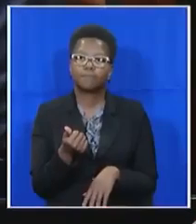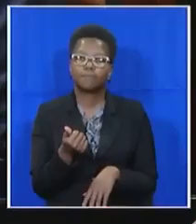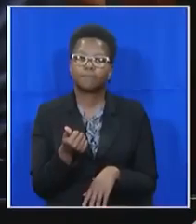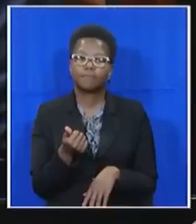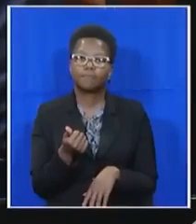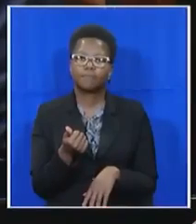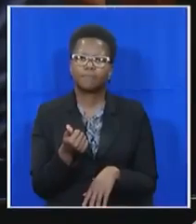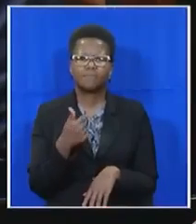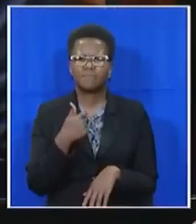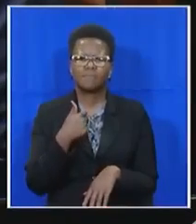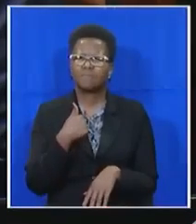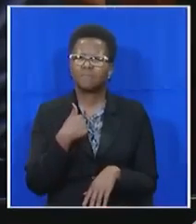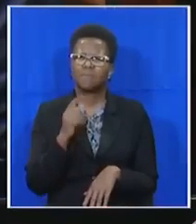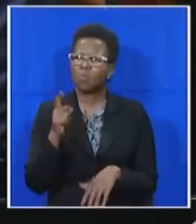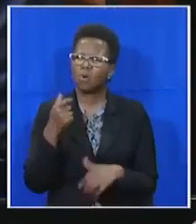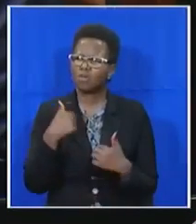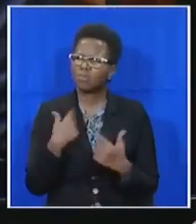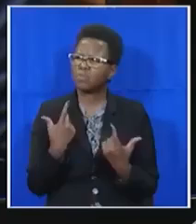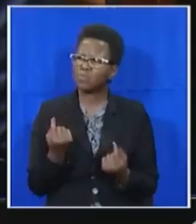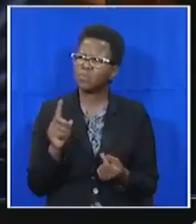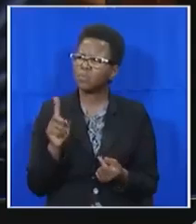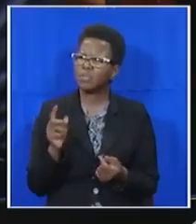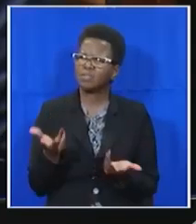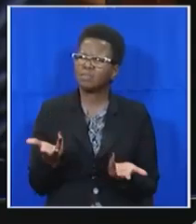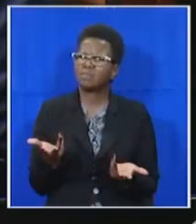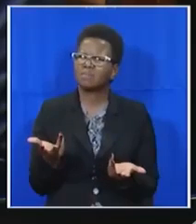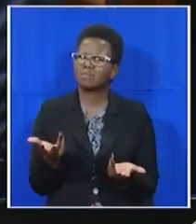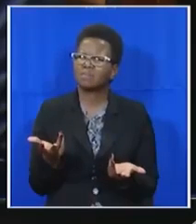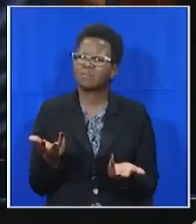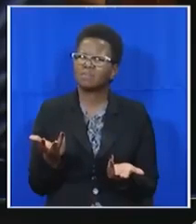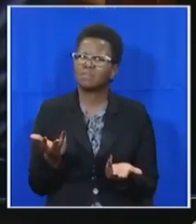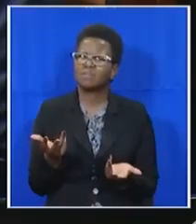What do you want me? Your mic is off.